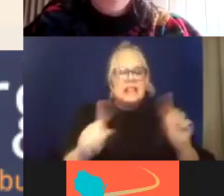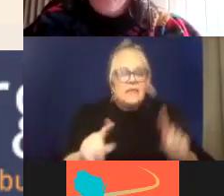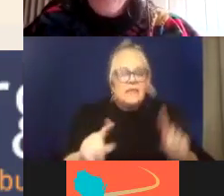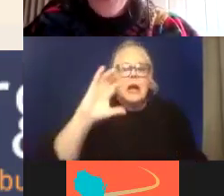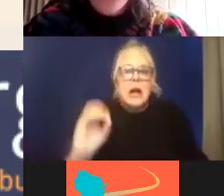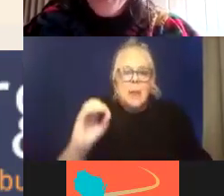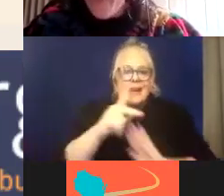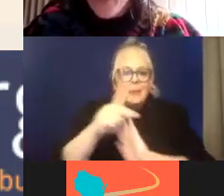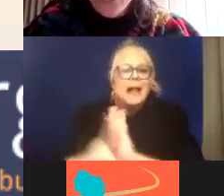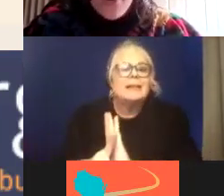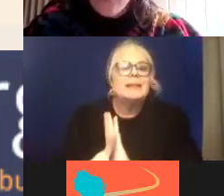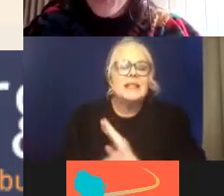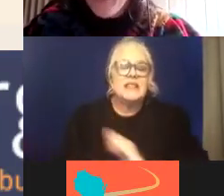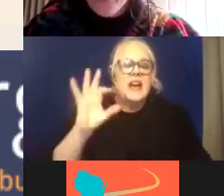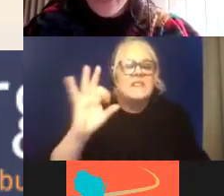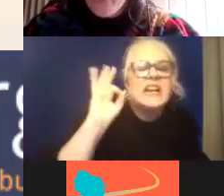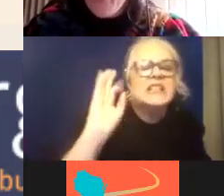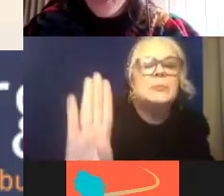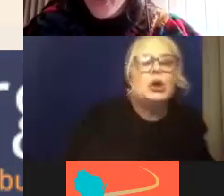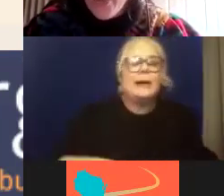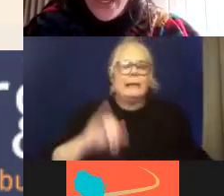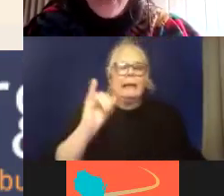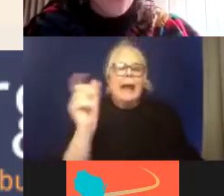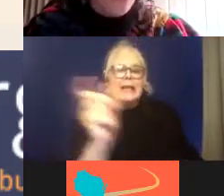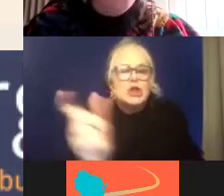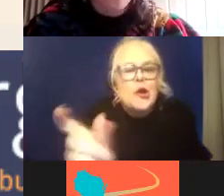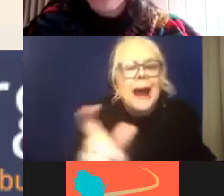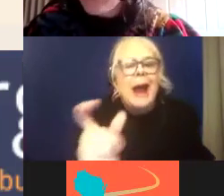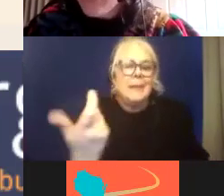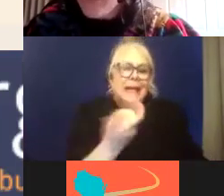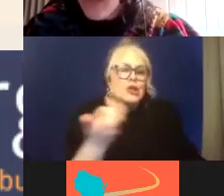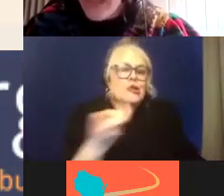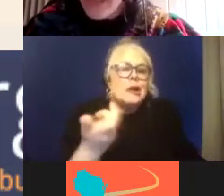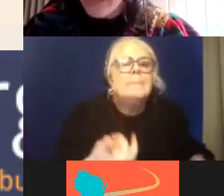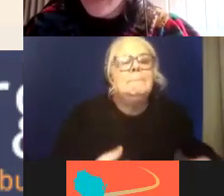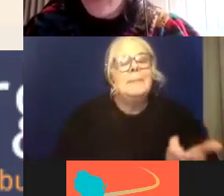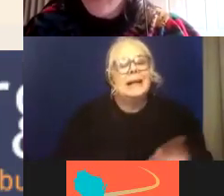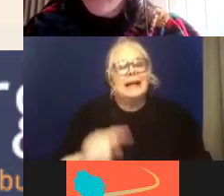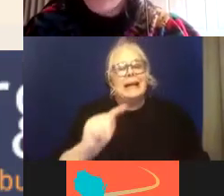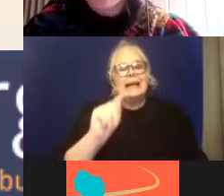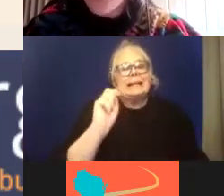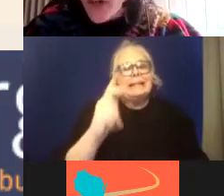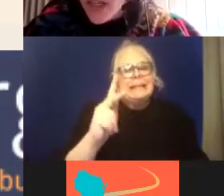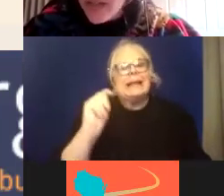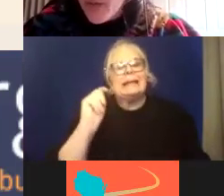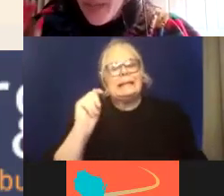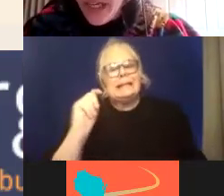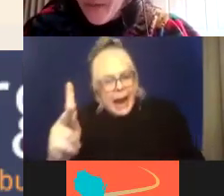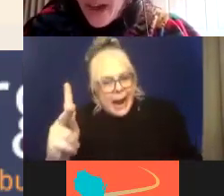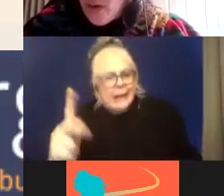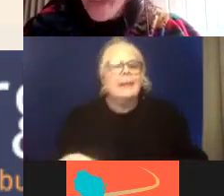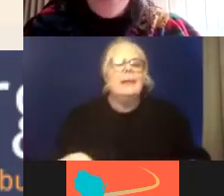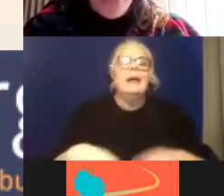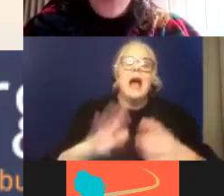across multiple platforms, all of the platforms that they've partnered with, and they can search across for a